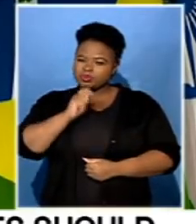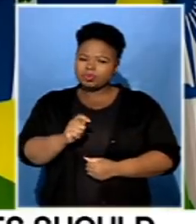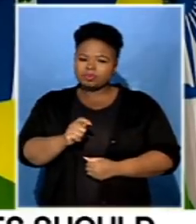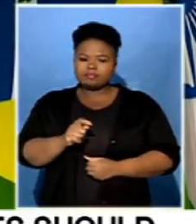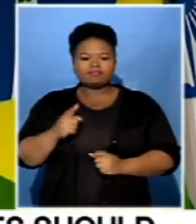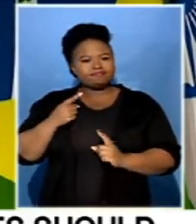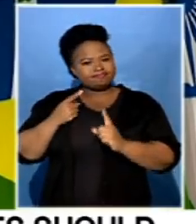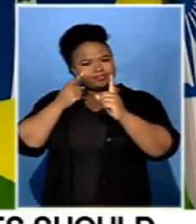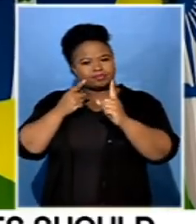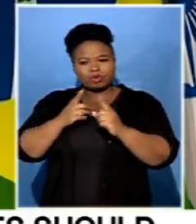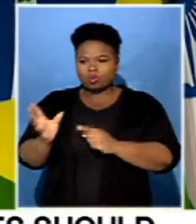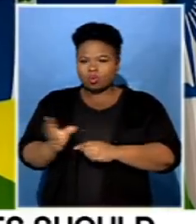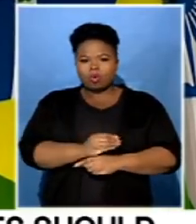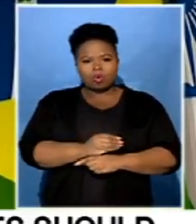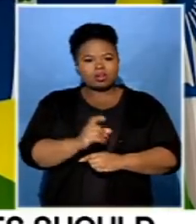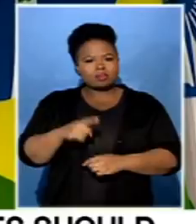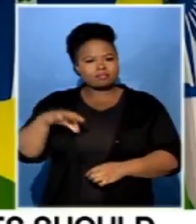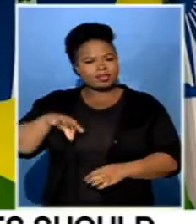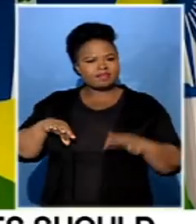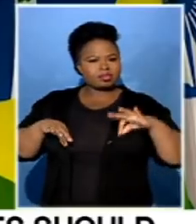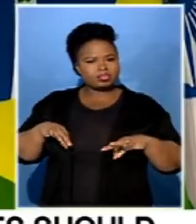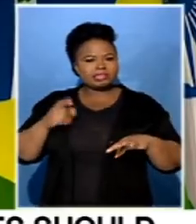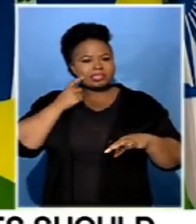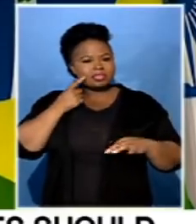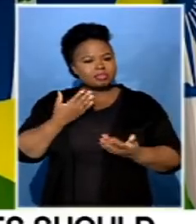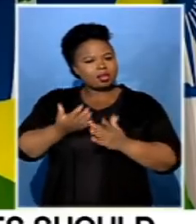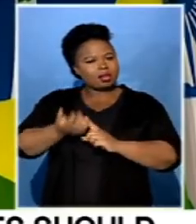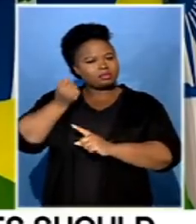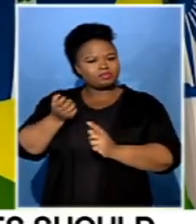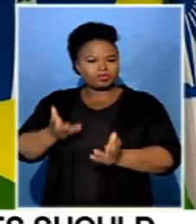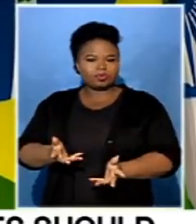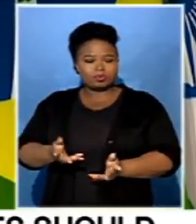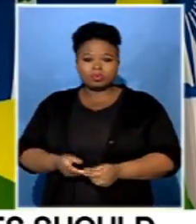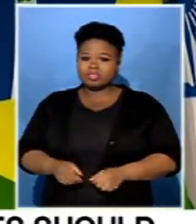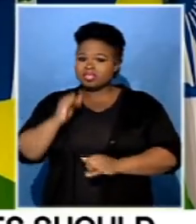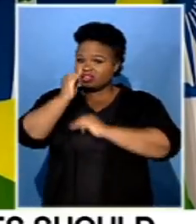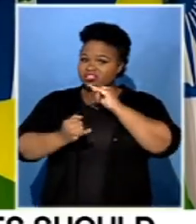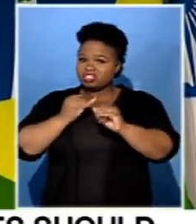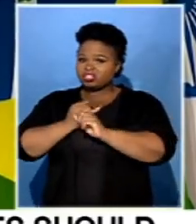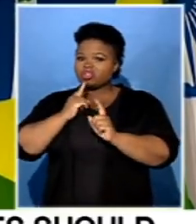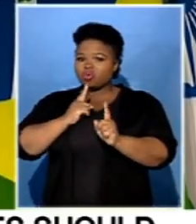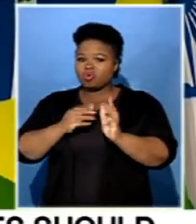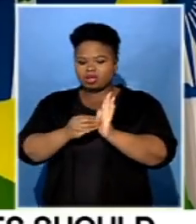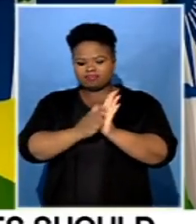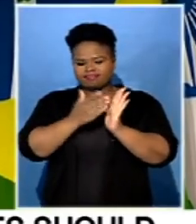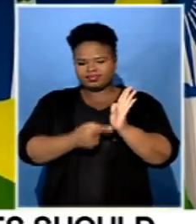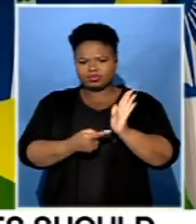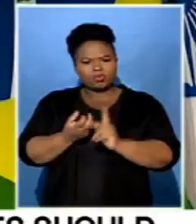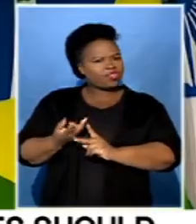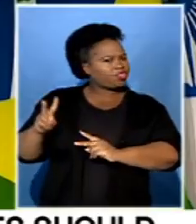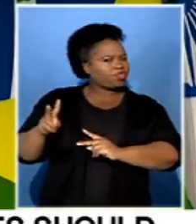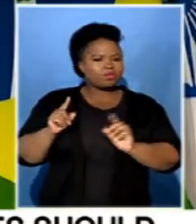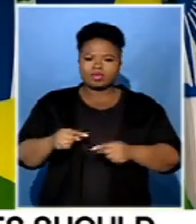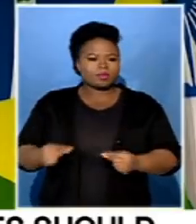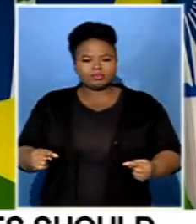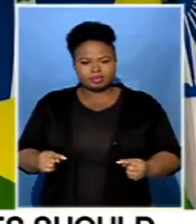and pursues win-win outcomes as its goal, such an international order should not be discarded as